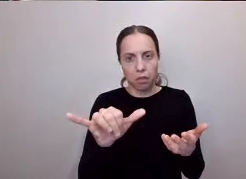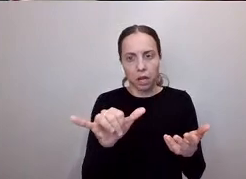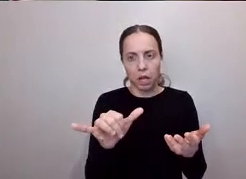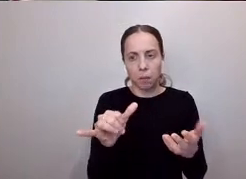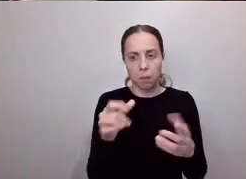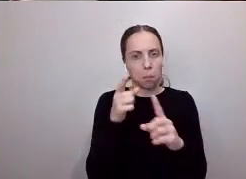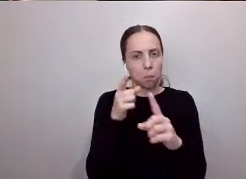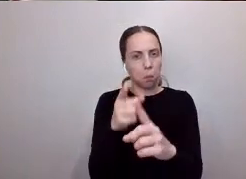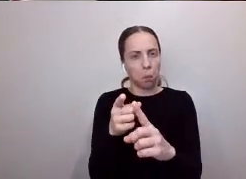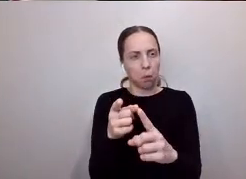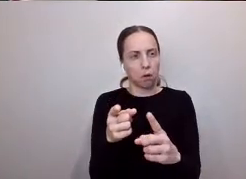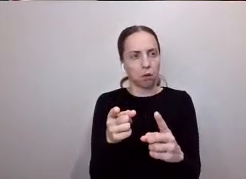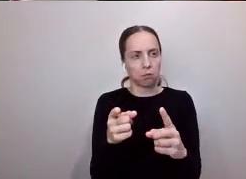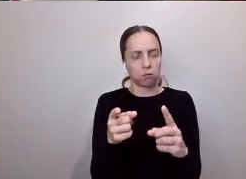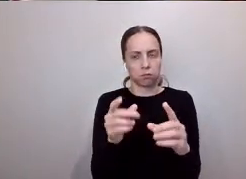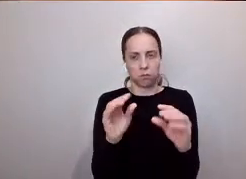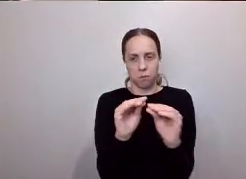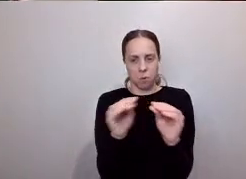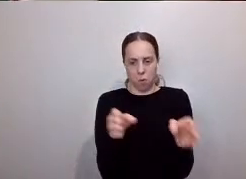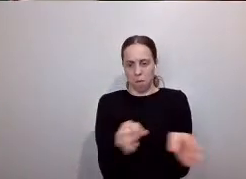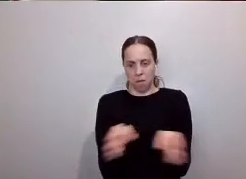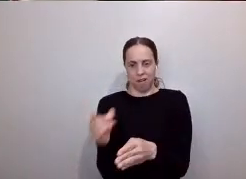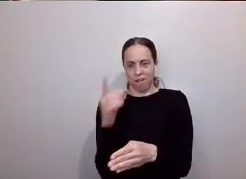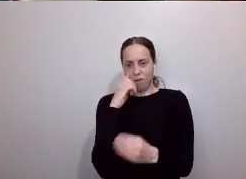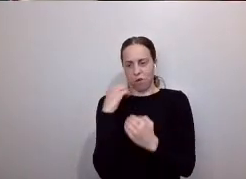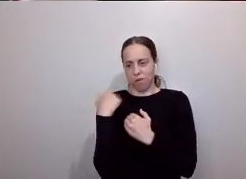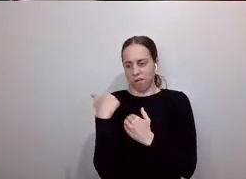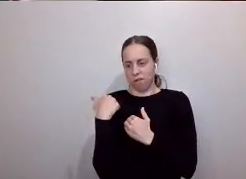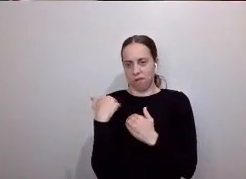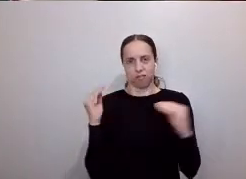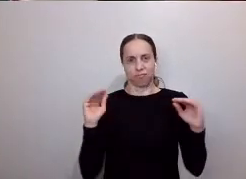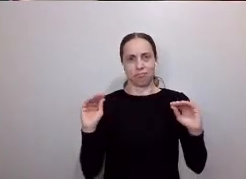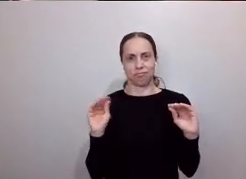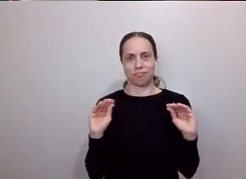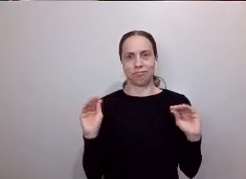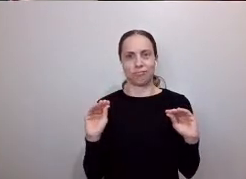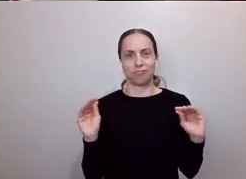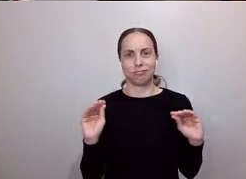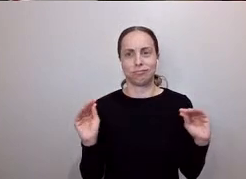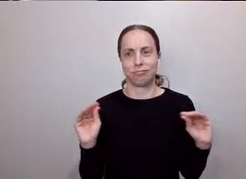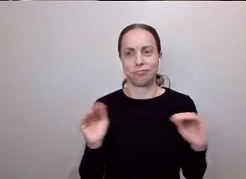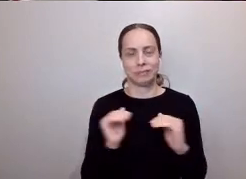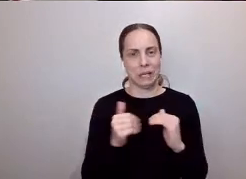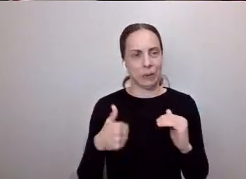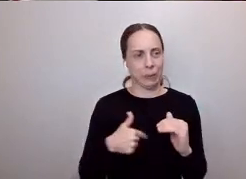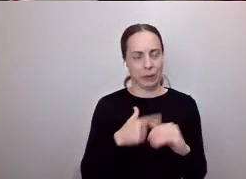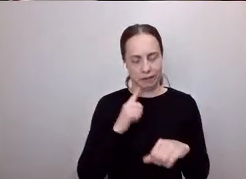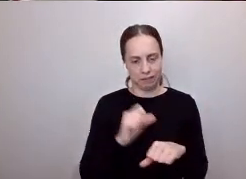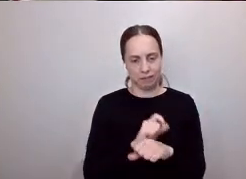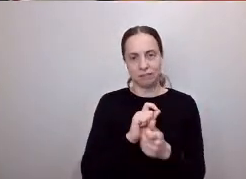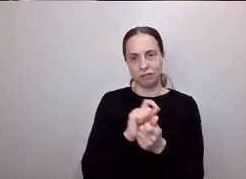for accountability. There's no plan for how we actually are changing the culture of the folks who are coming in, and